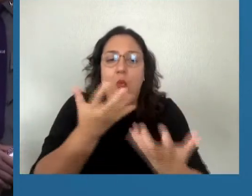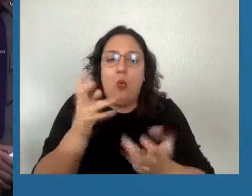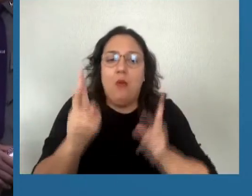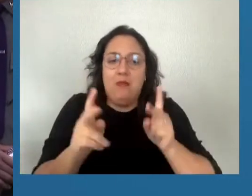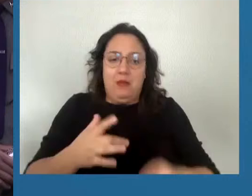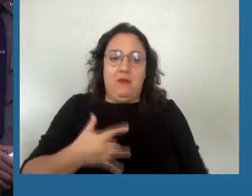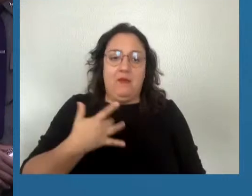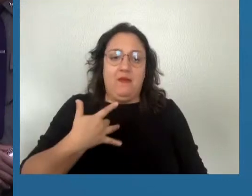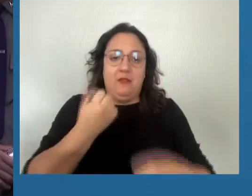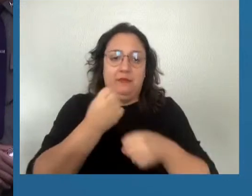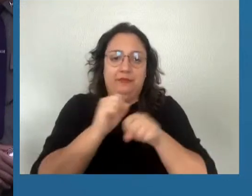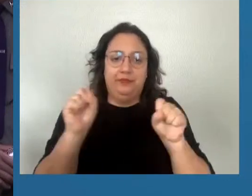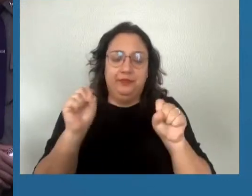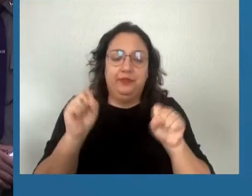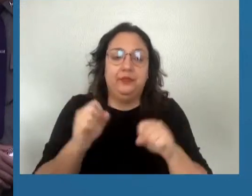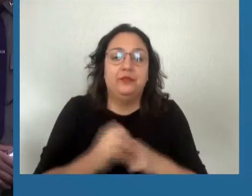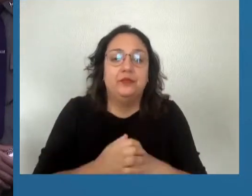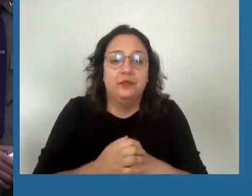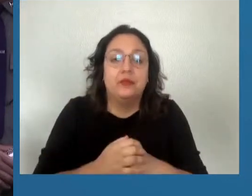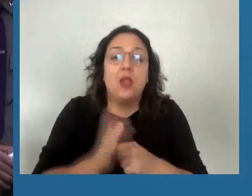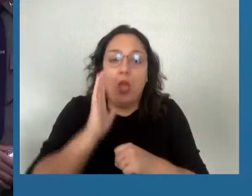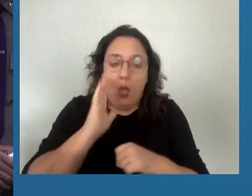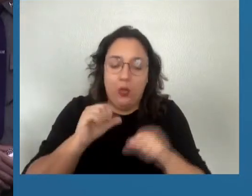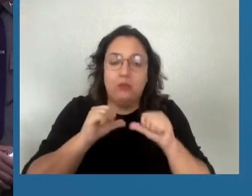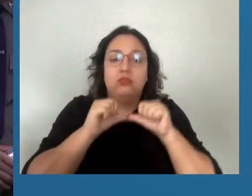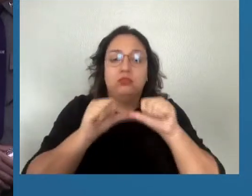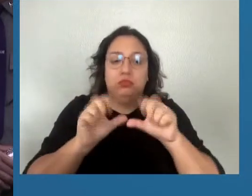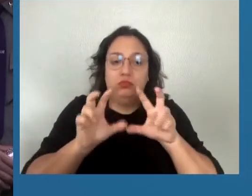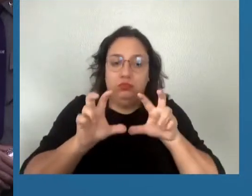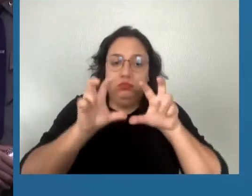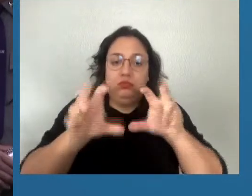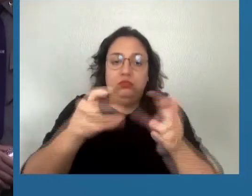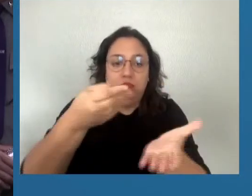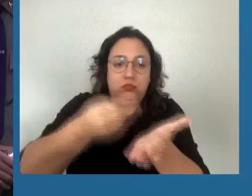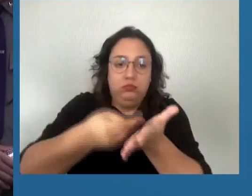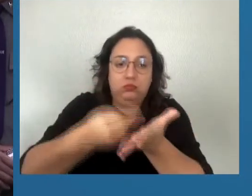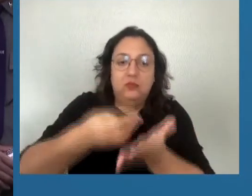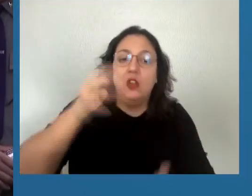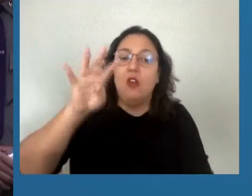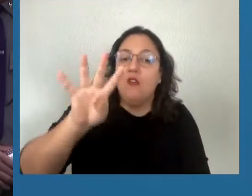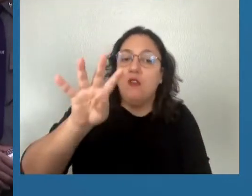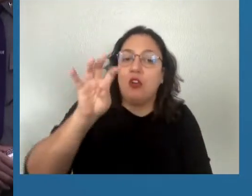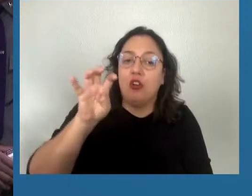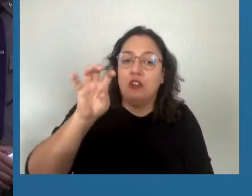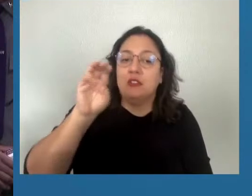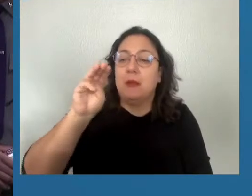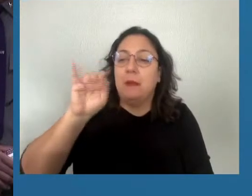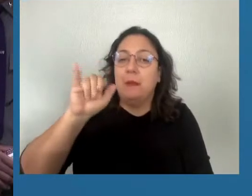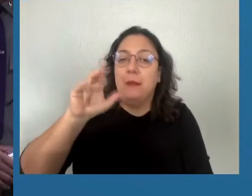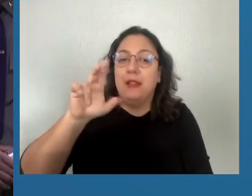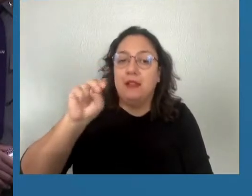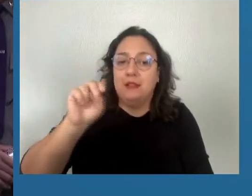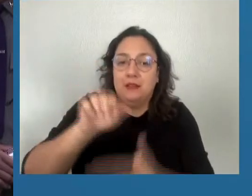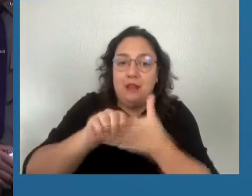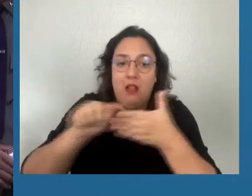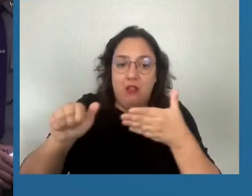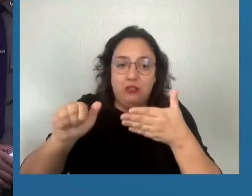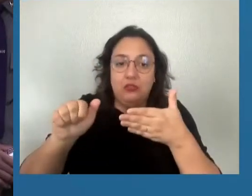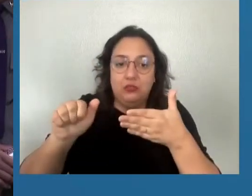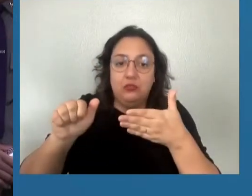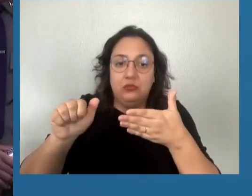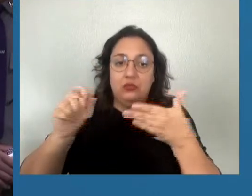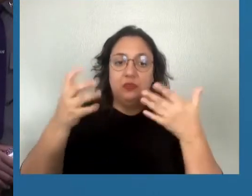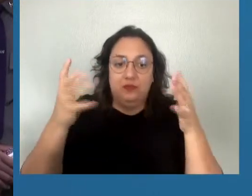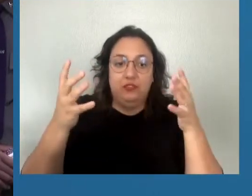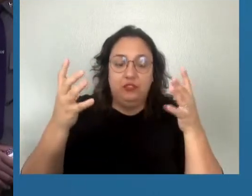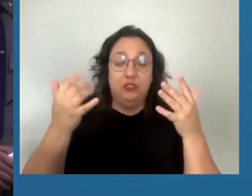investments. $400 million is in my budget right now, and I need support from this entire community to help me get this over the finish line